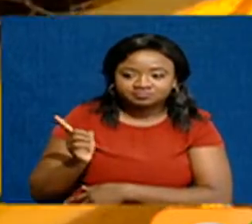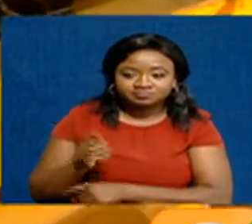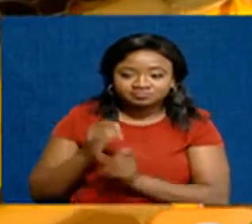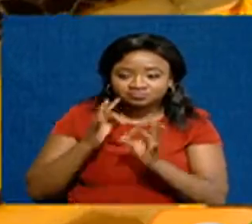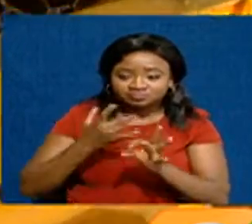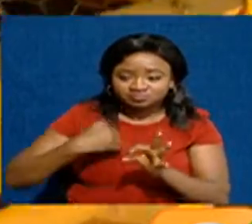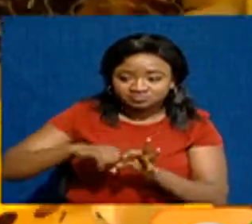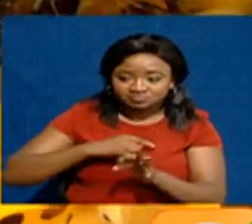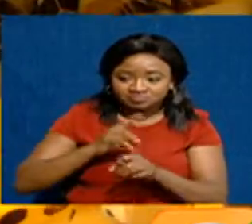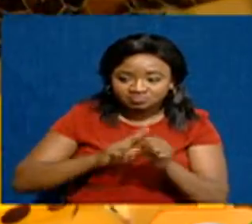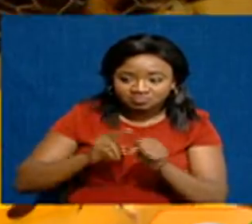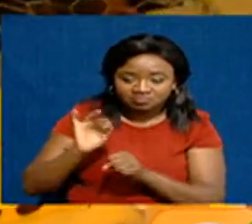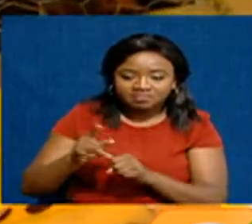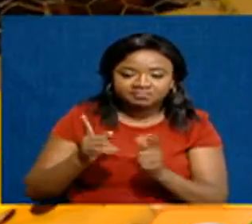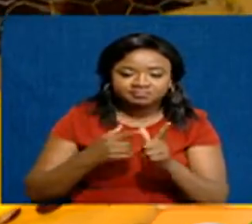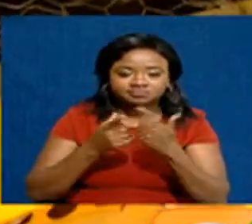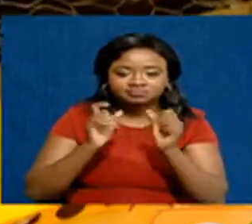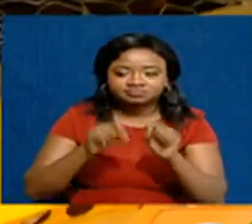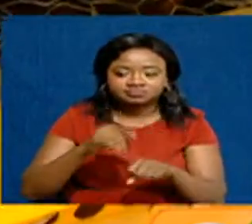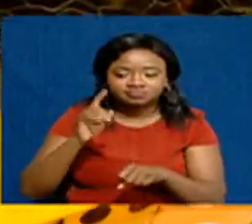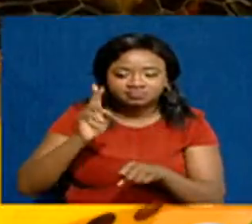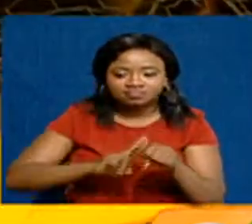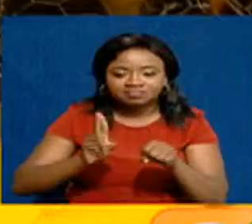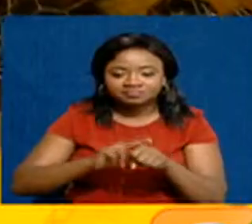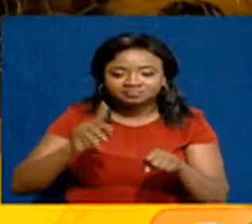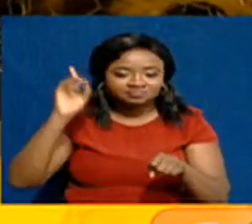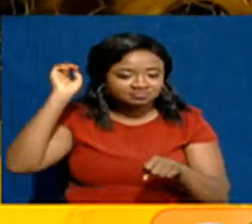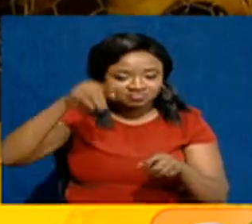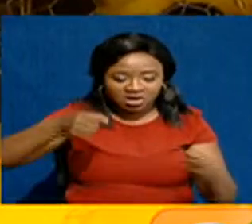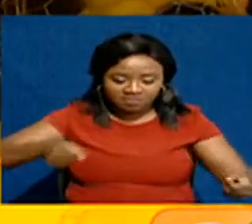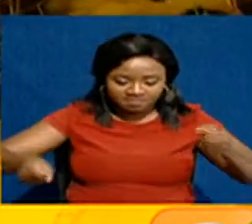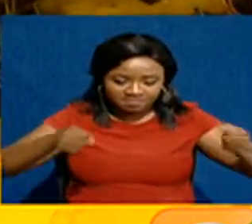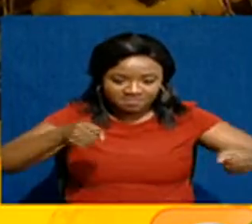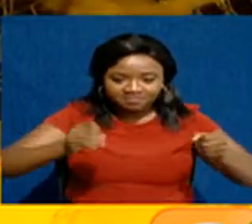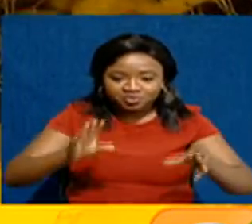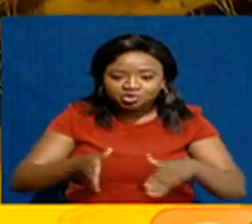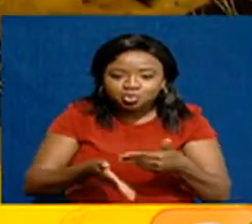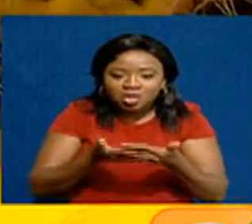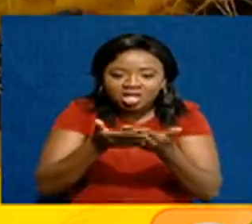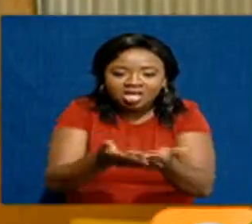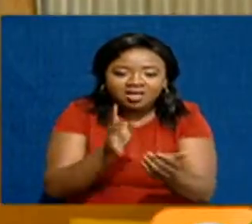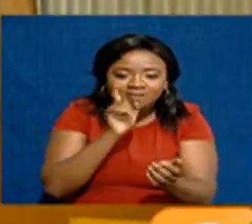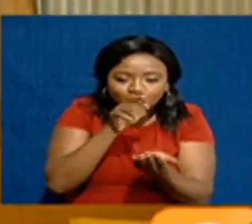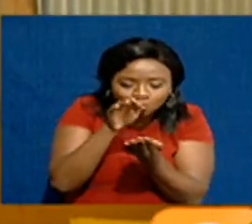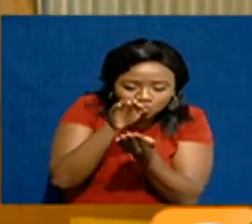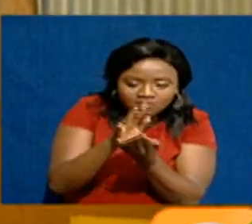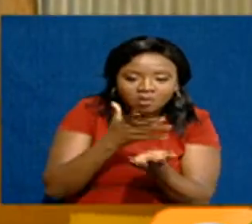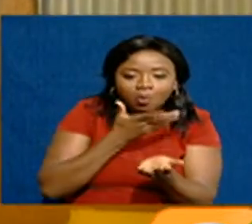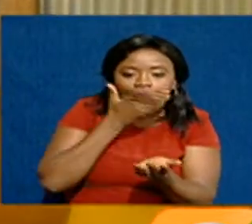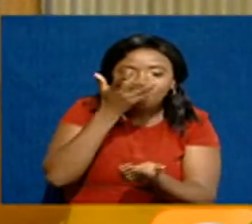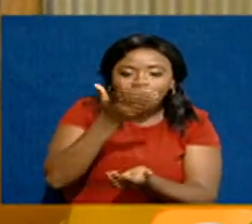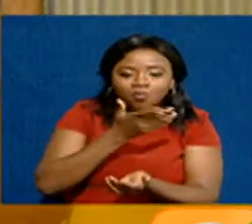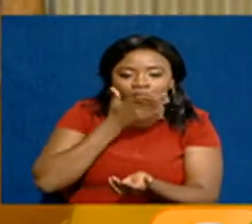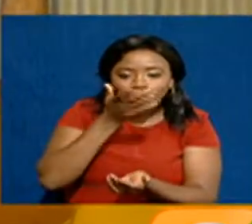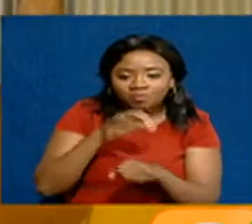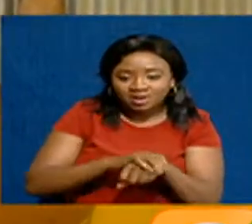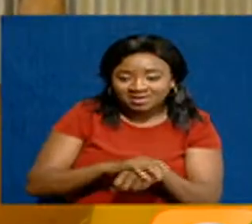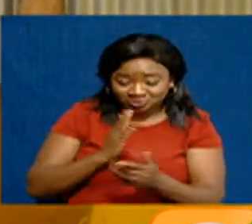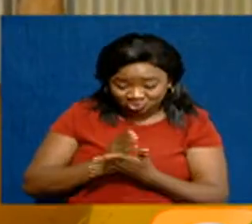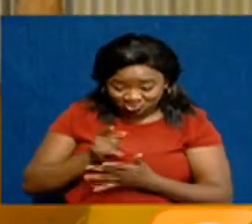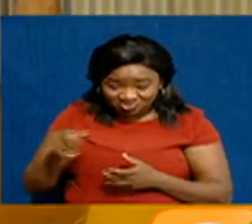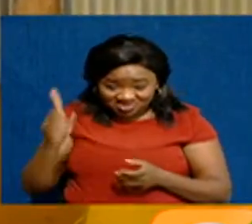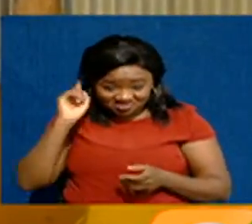use charcoal to provide heat for the birds. That also not only turned to be expensive, but also